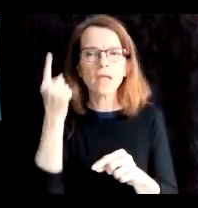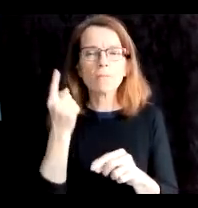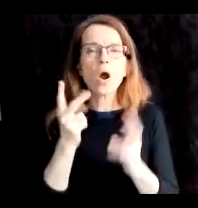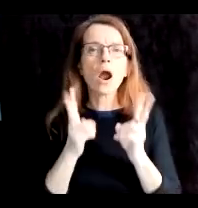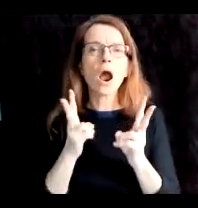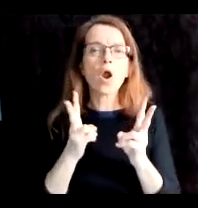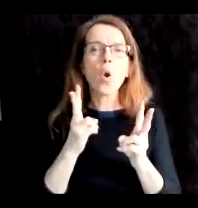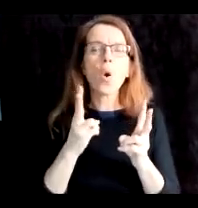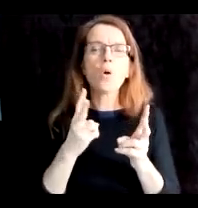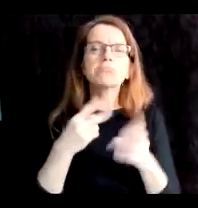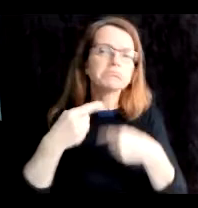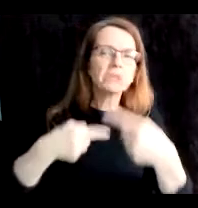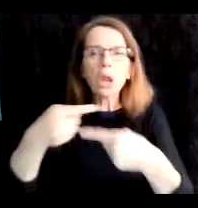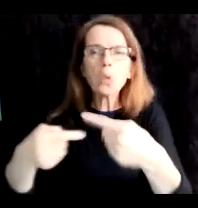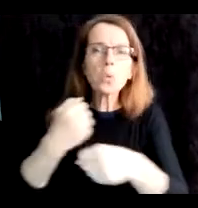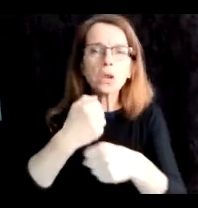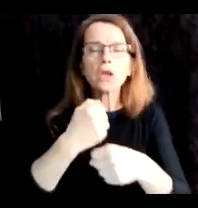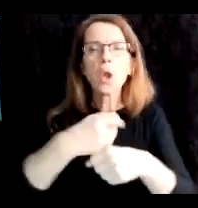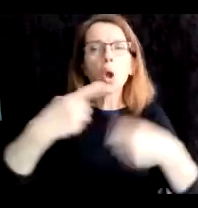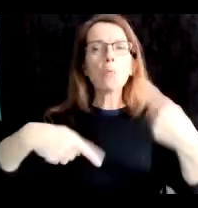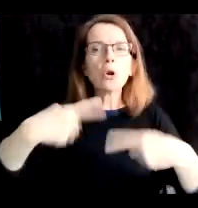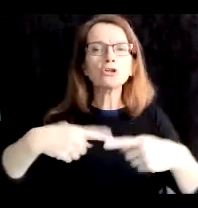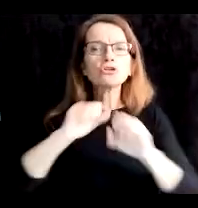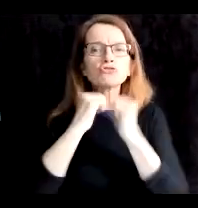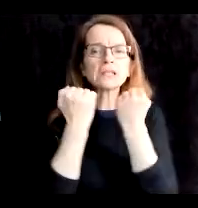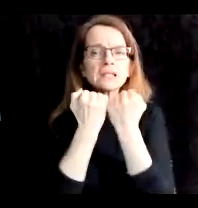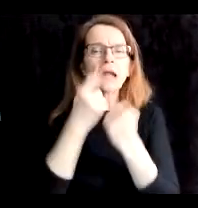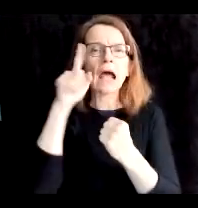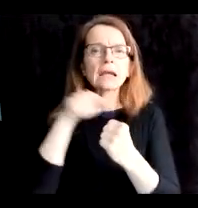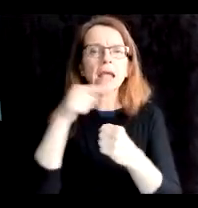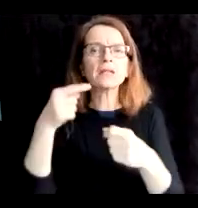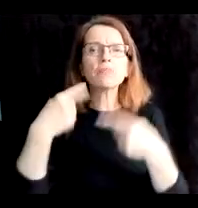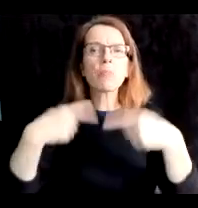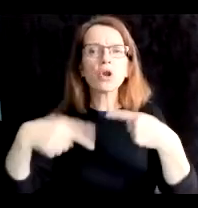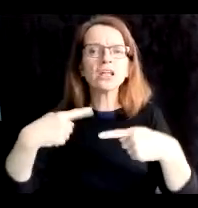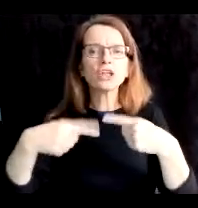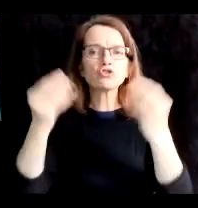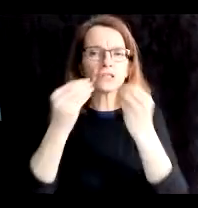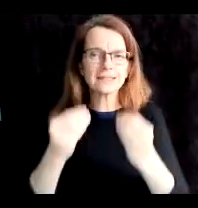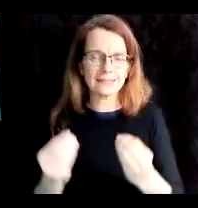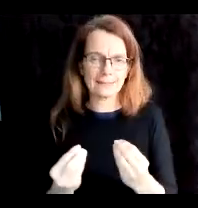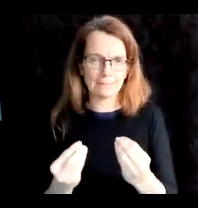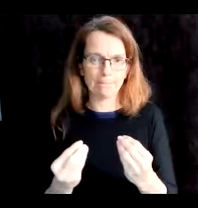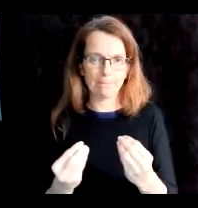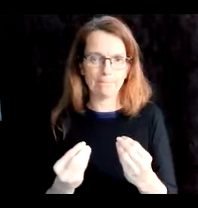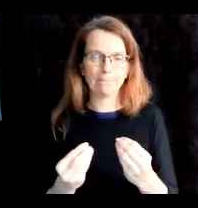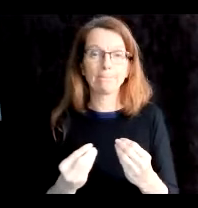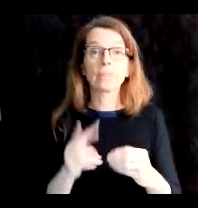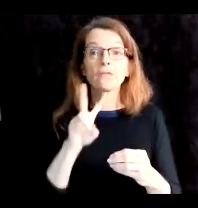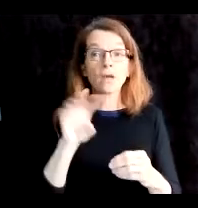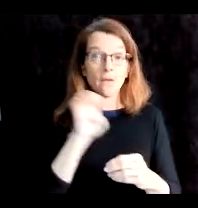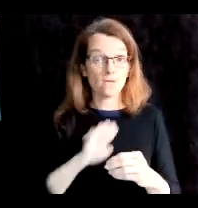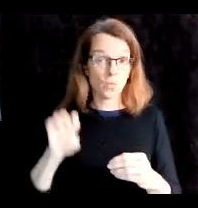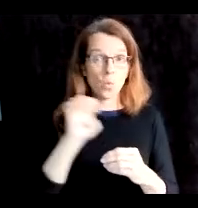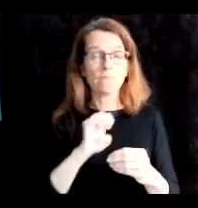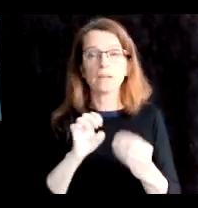quite European, a kind of a fine and elegant European understanding. You go for voting once in 4 years